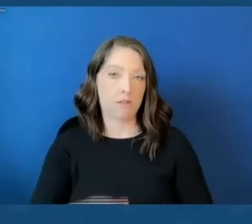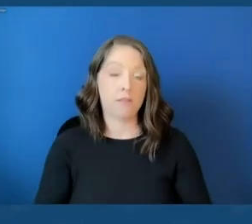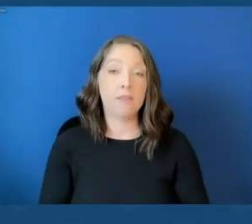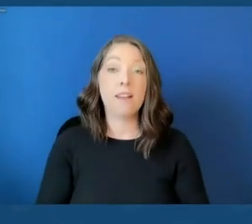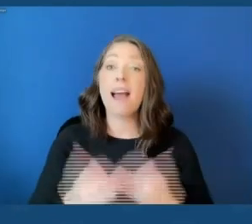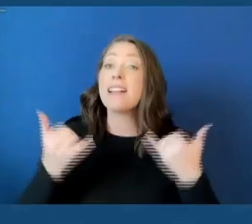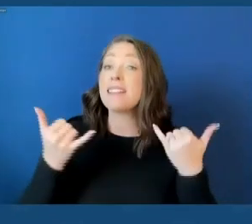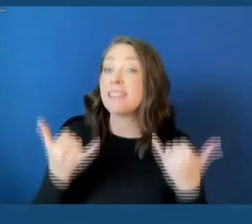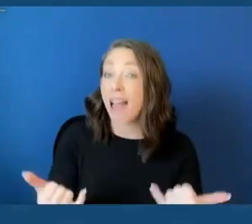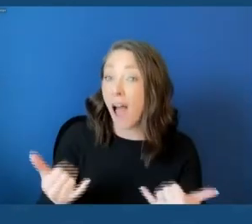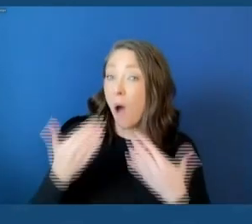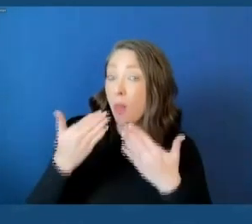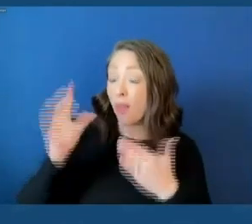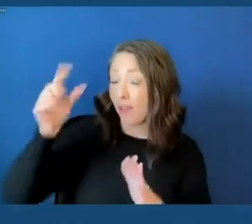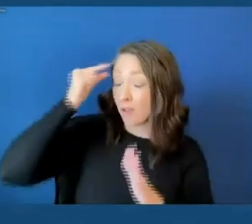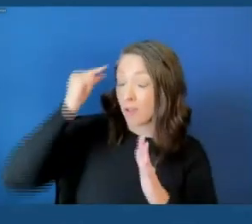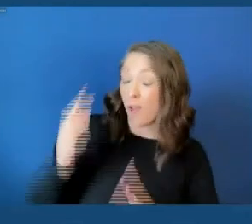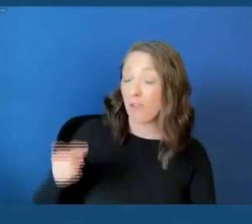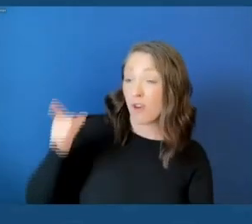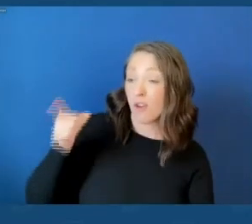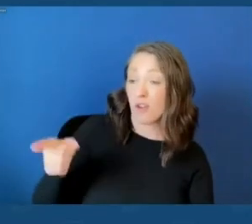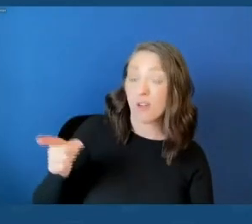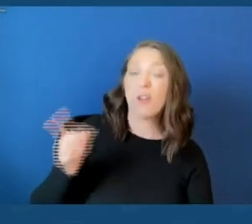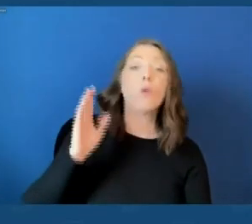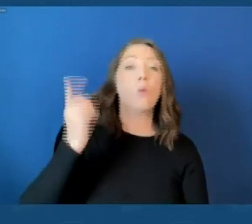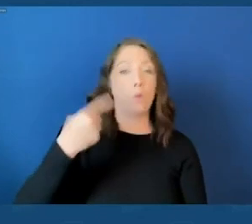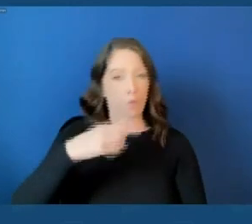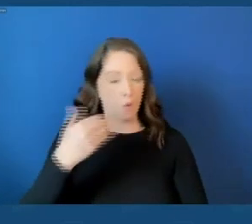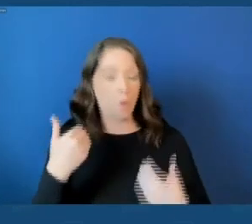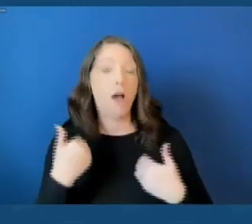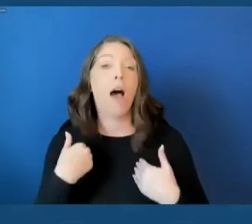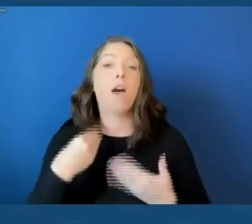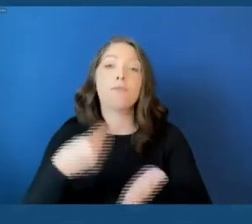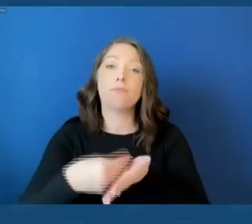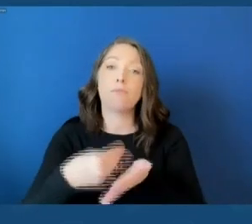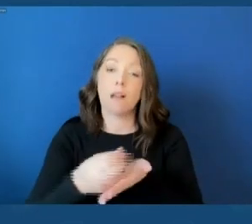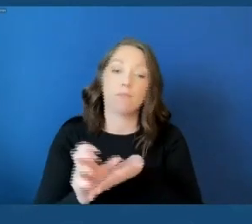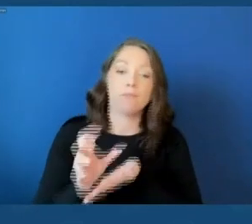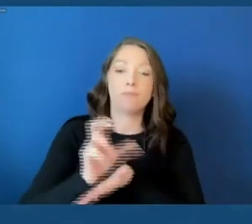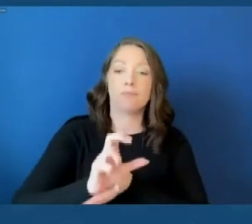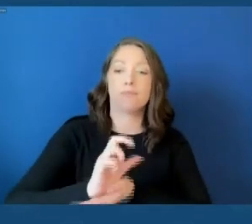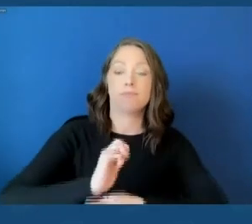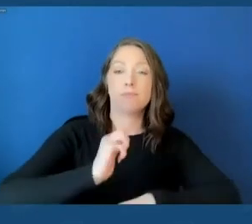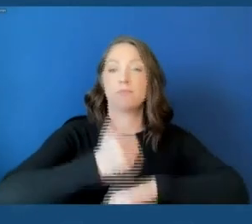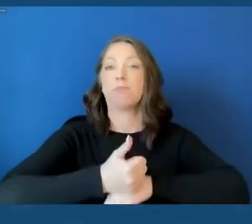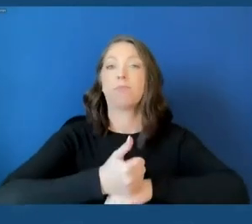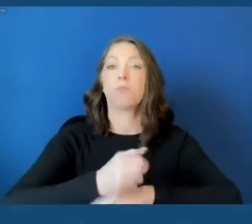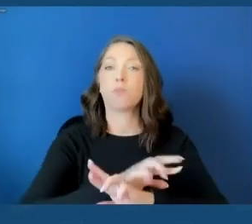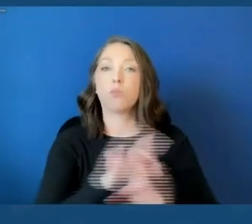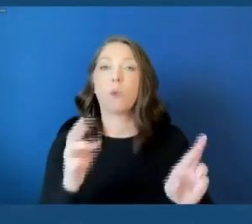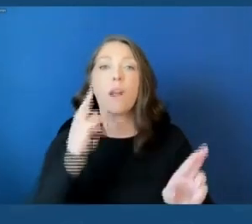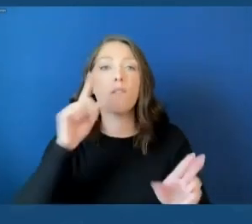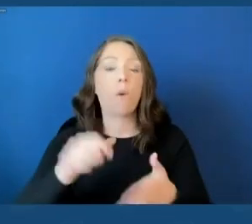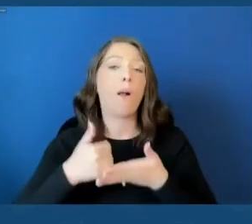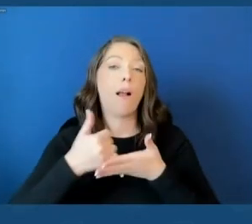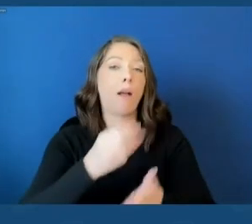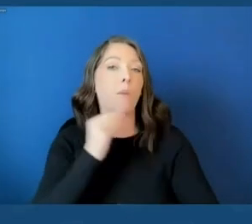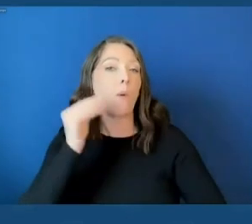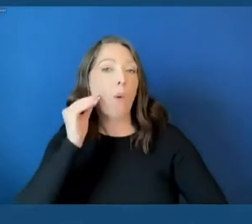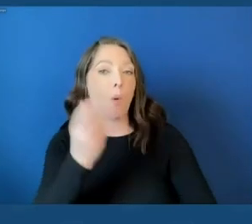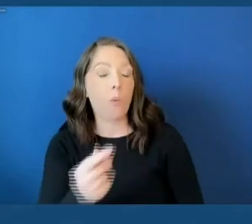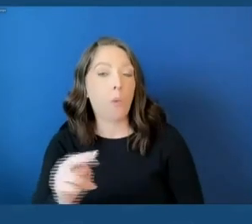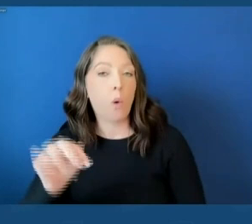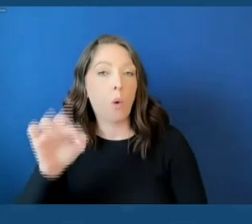Hochul, the county will have the funding in place to help homeowners install clean water septics